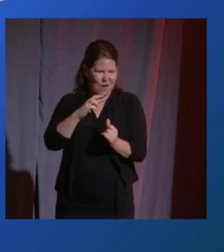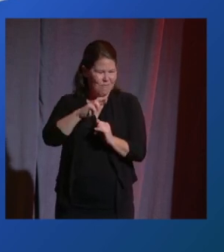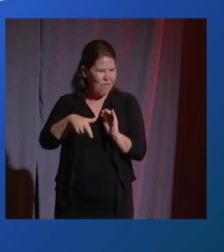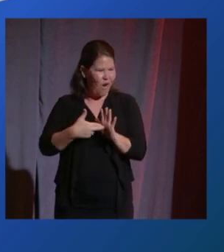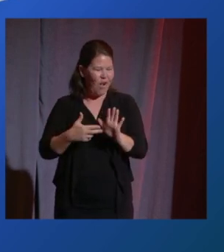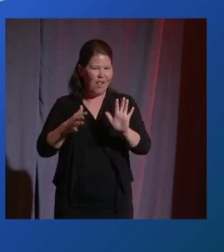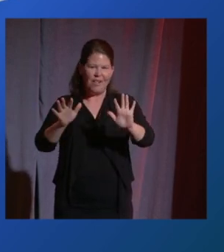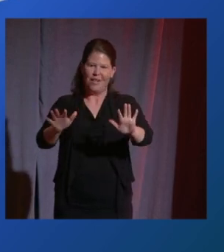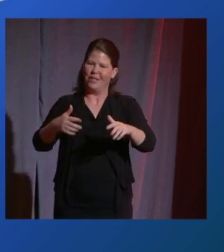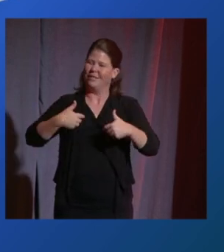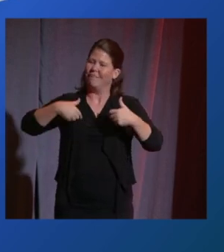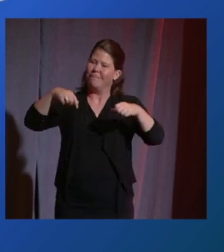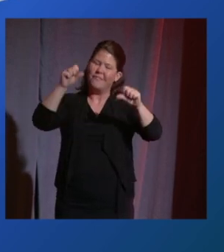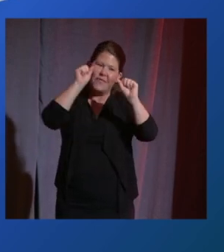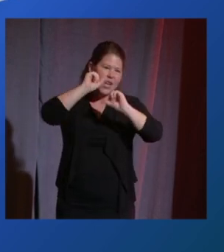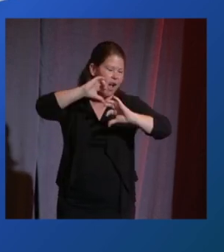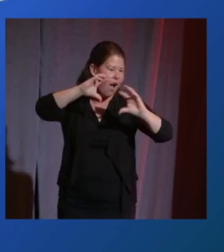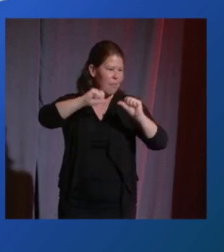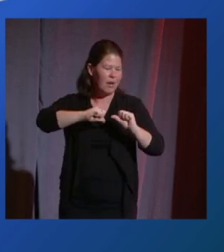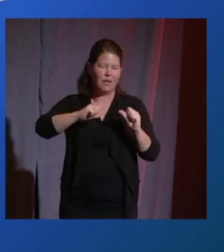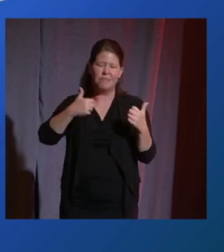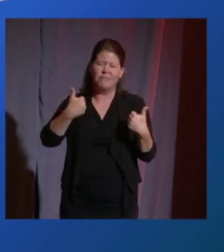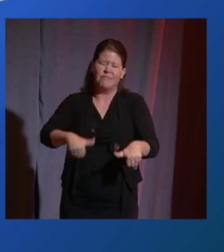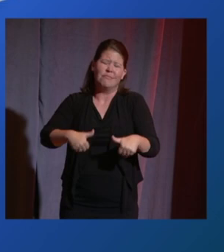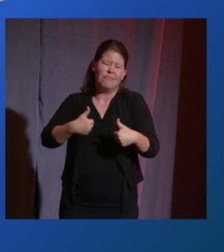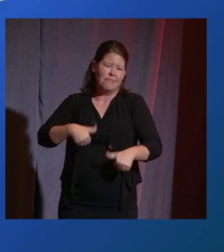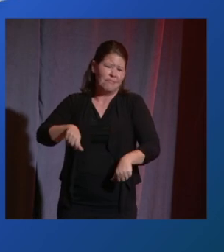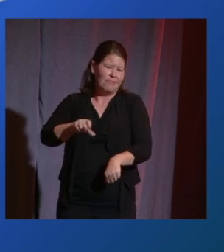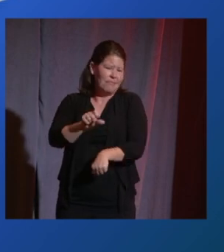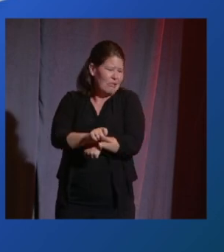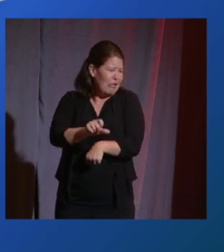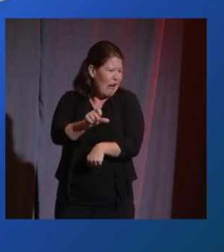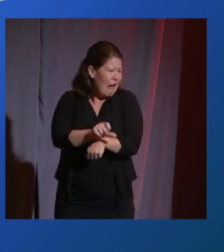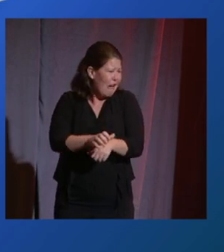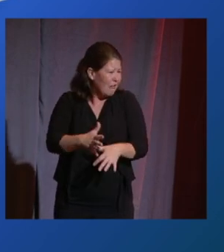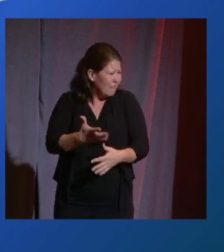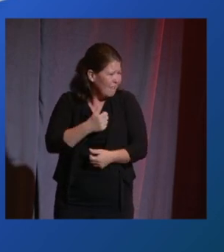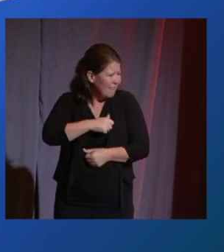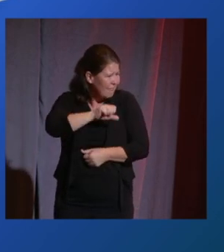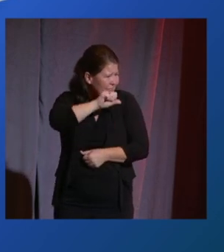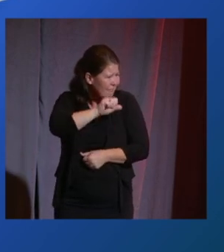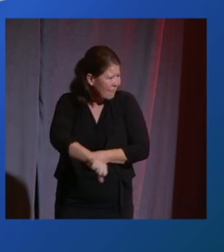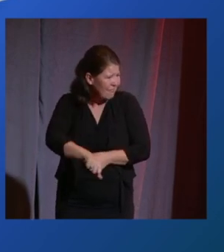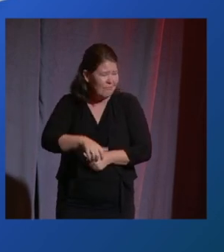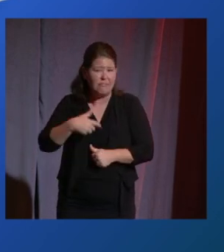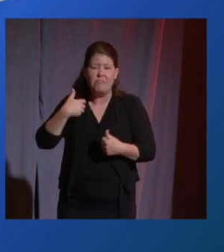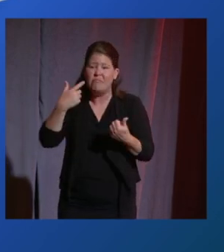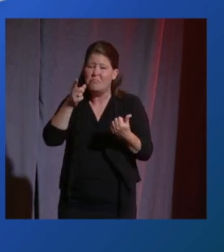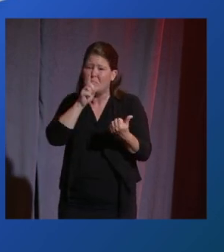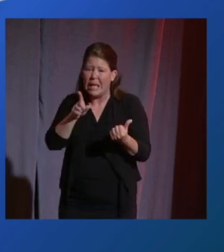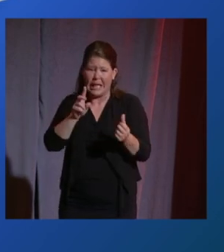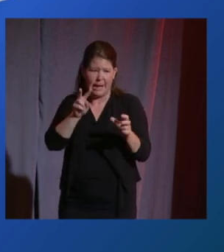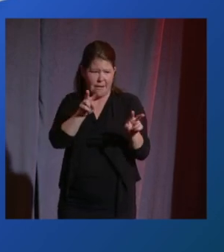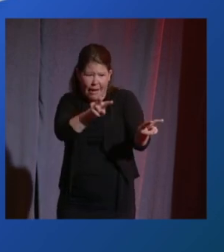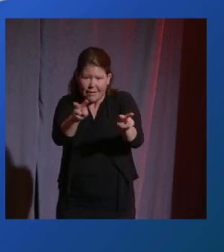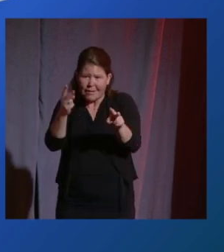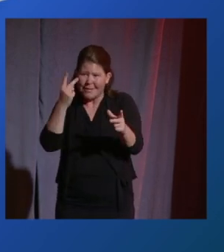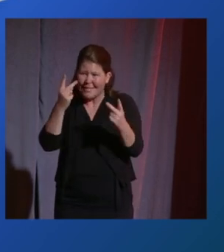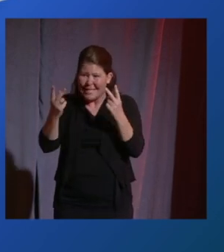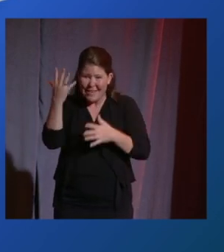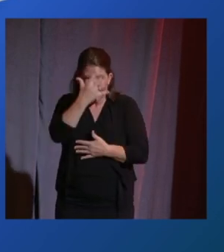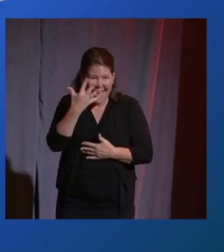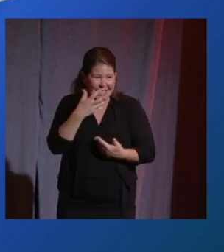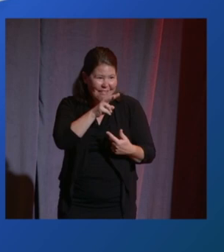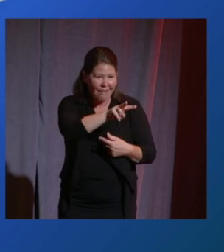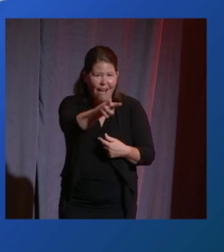great job to have because I am looking at hopefully nga's future and that I will see many